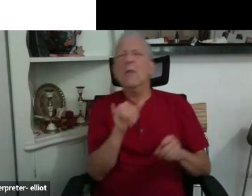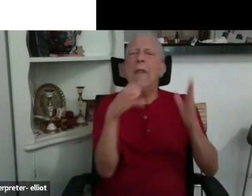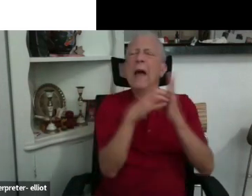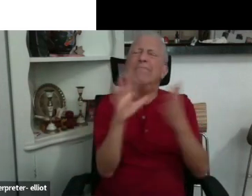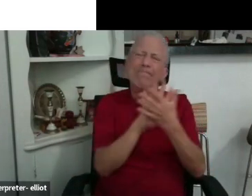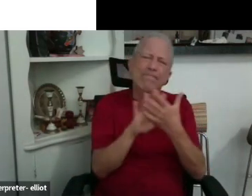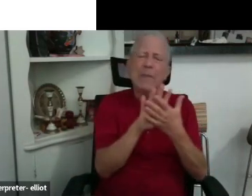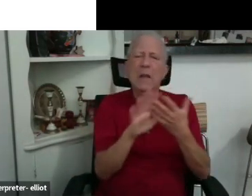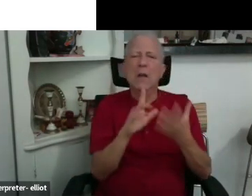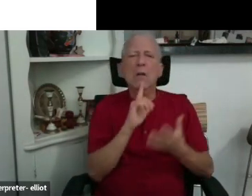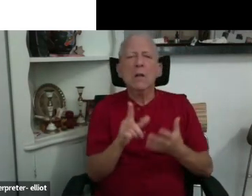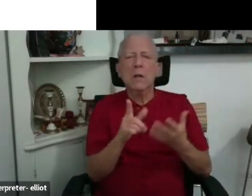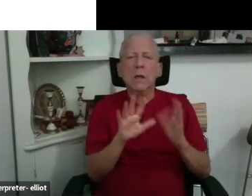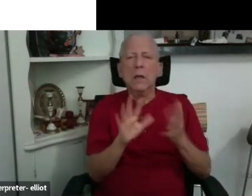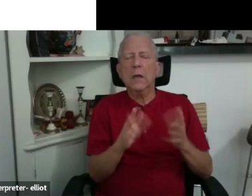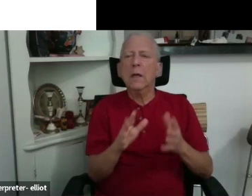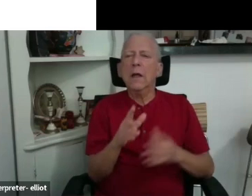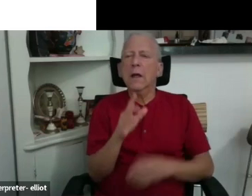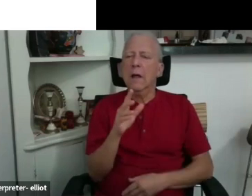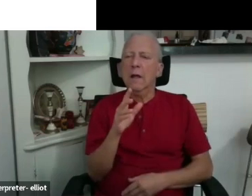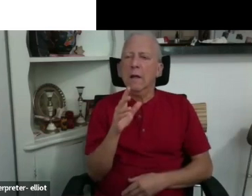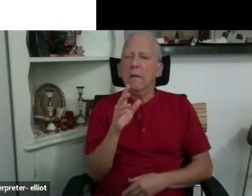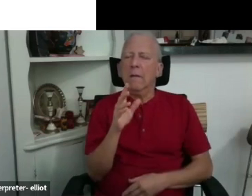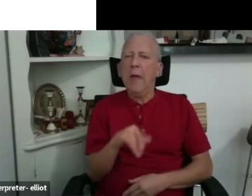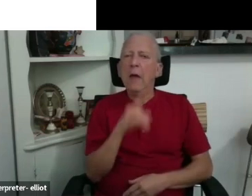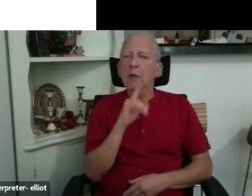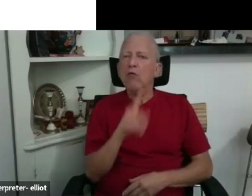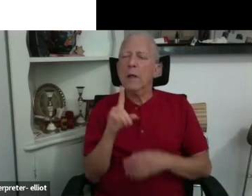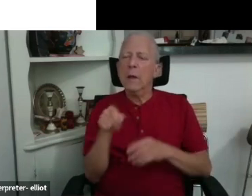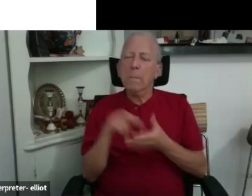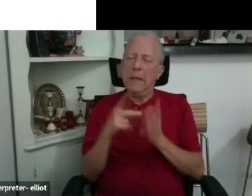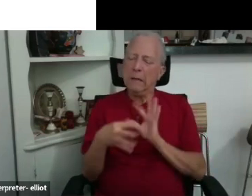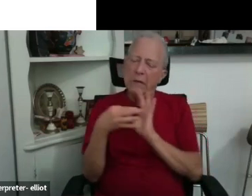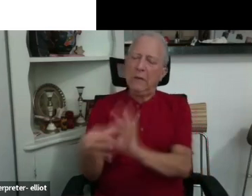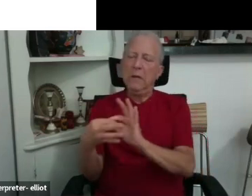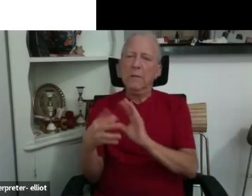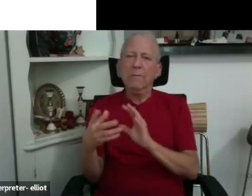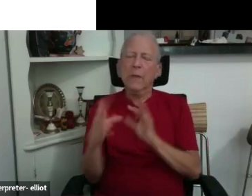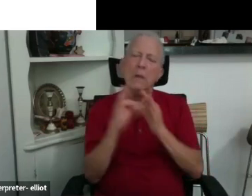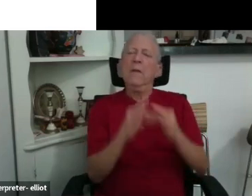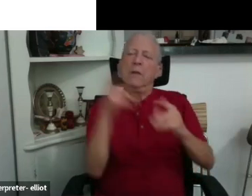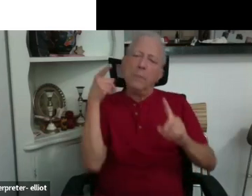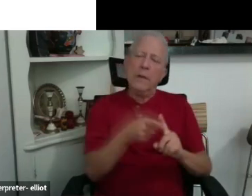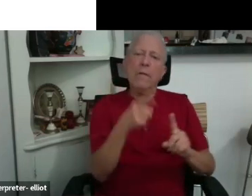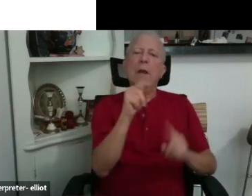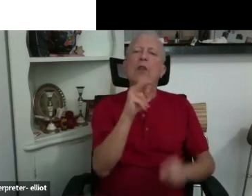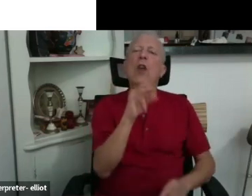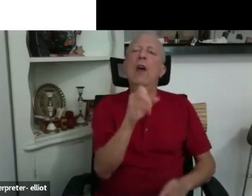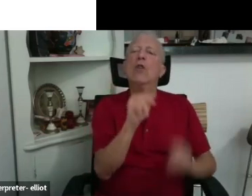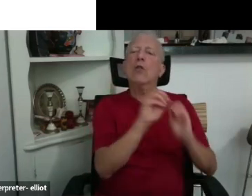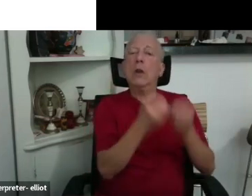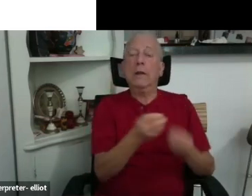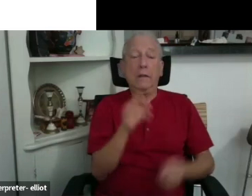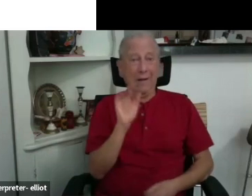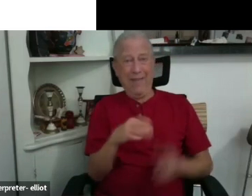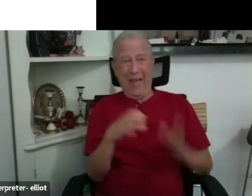on this being a tie to working in coordination with a specific foreign terrorist organization. And given the murkiness